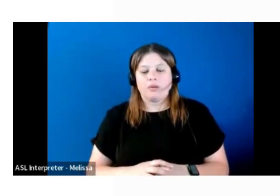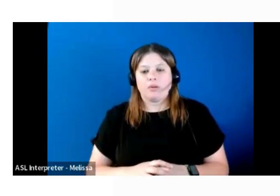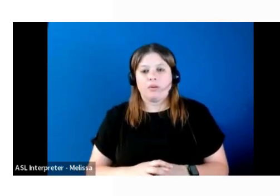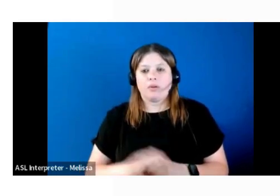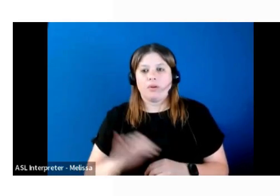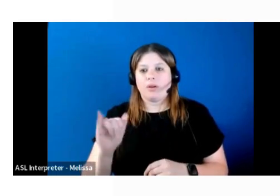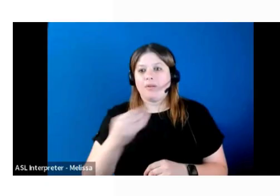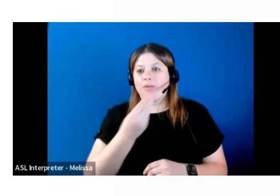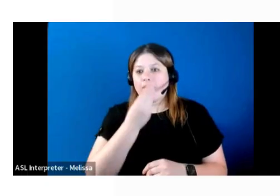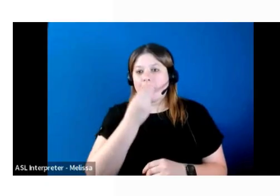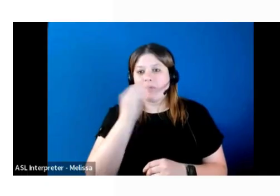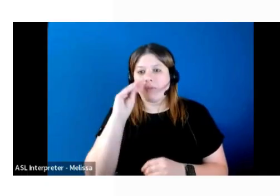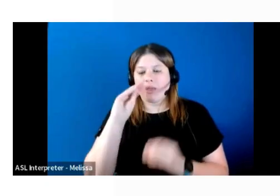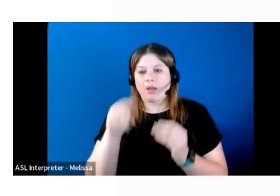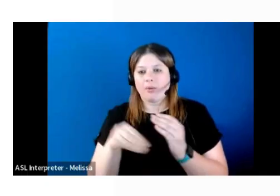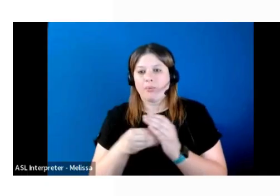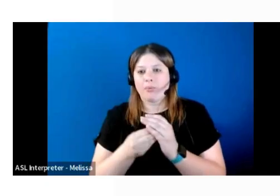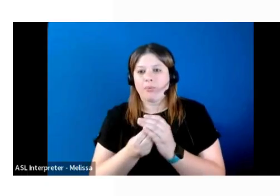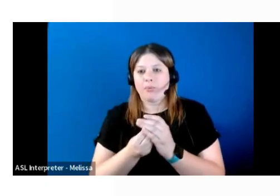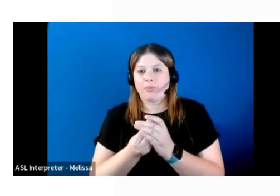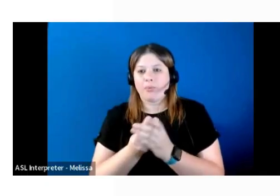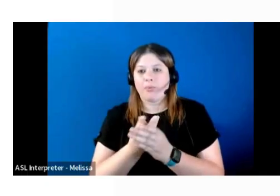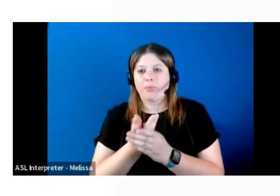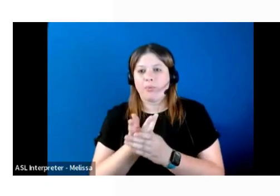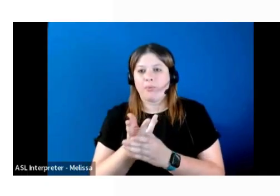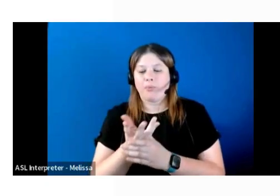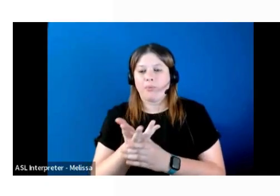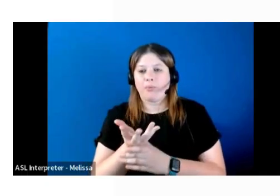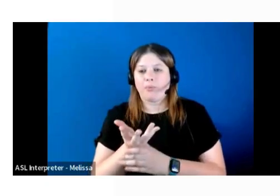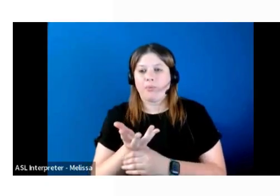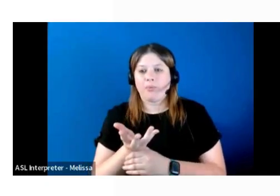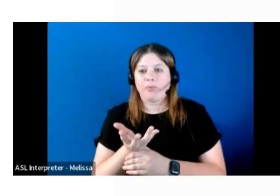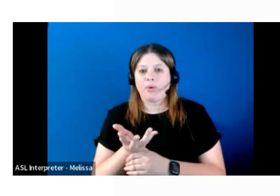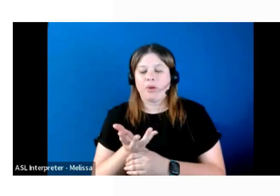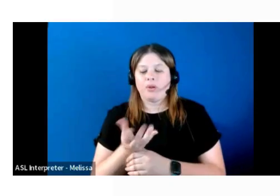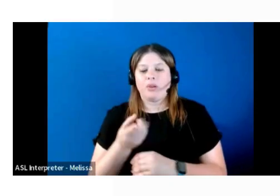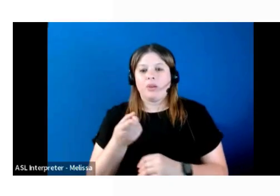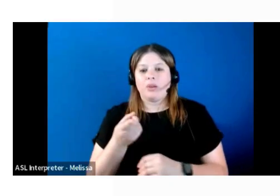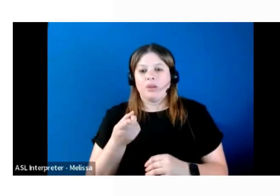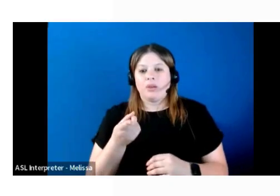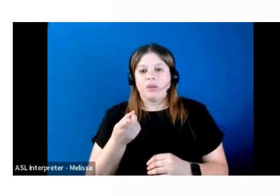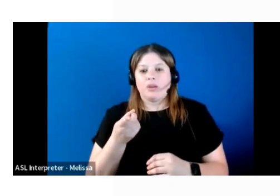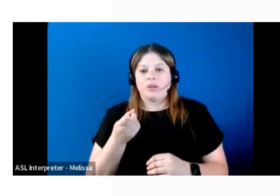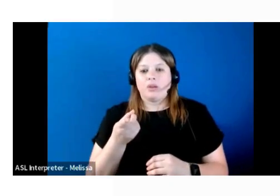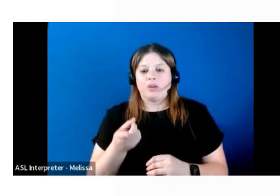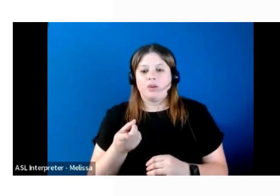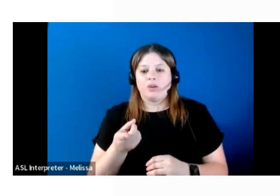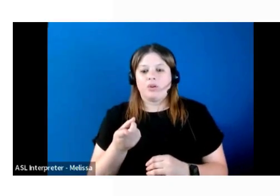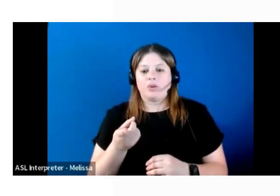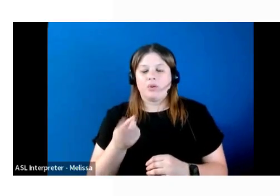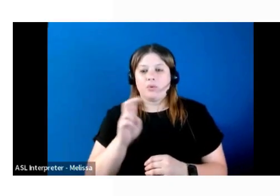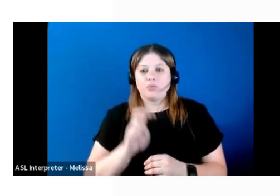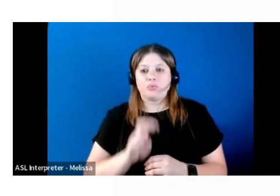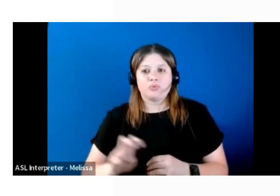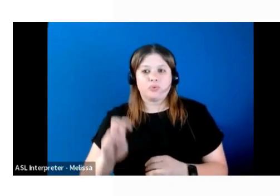flower blossoming. Your journey is your